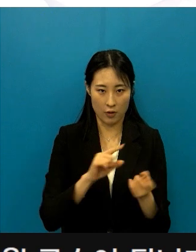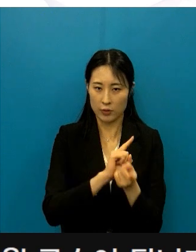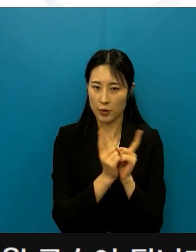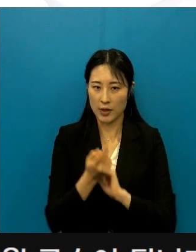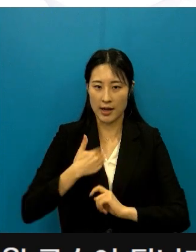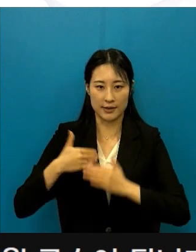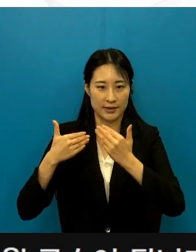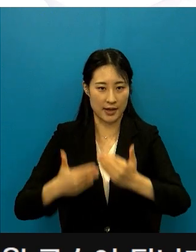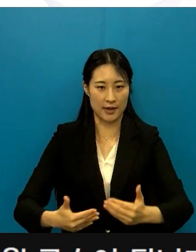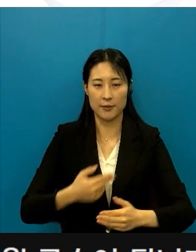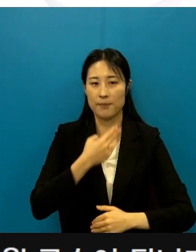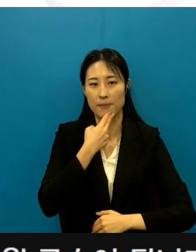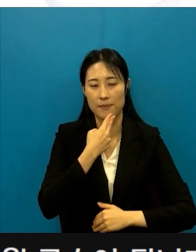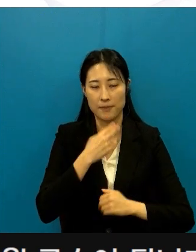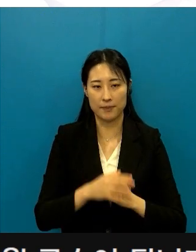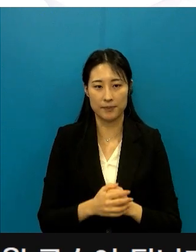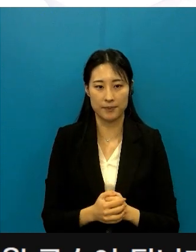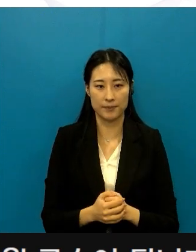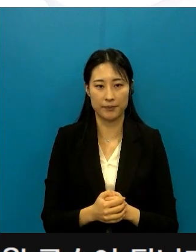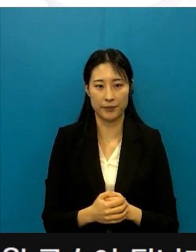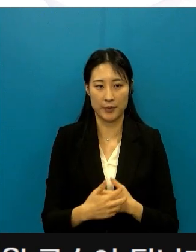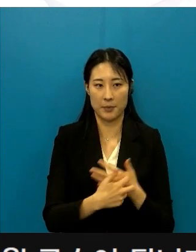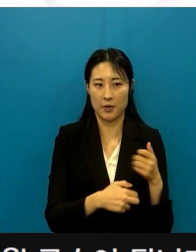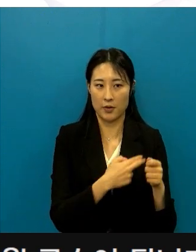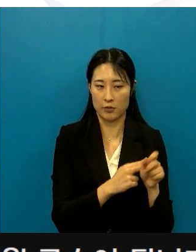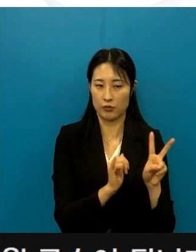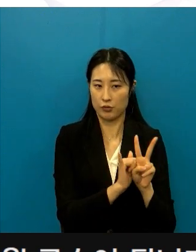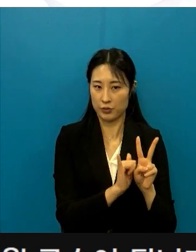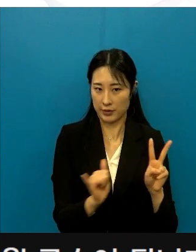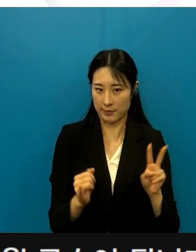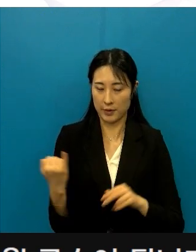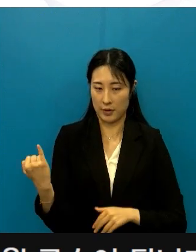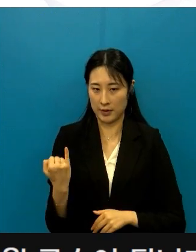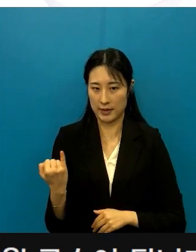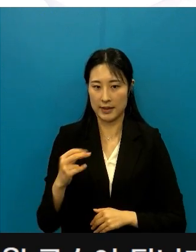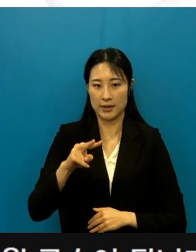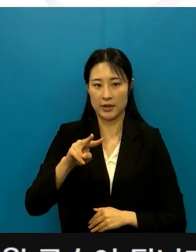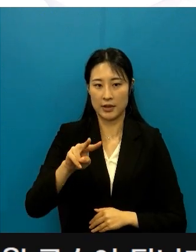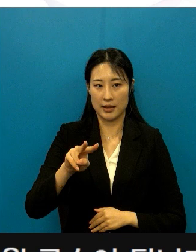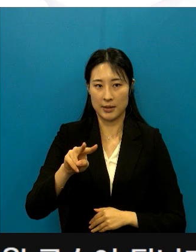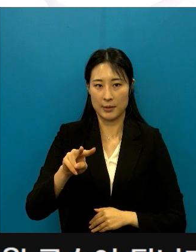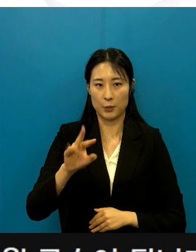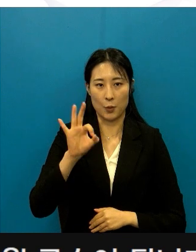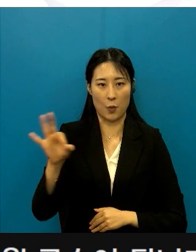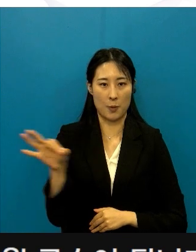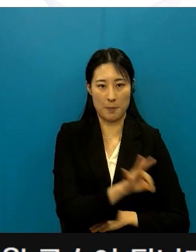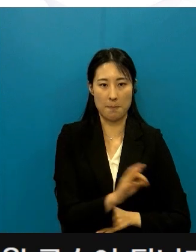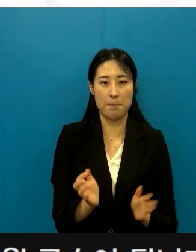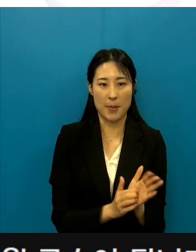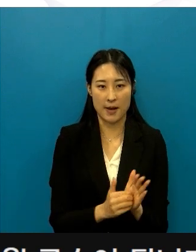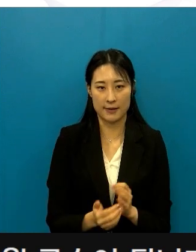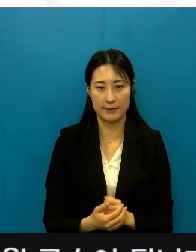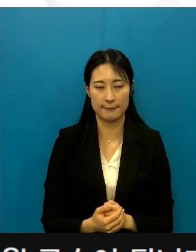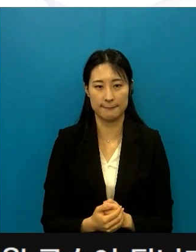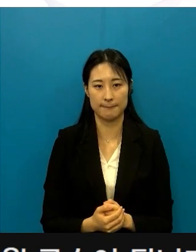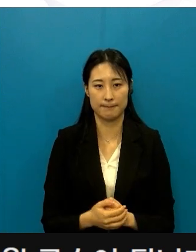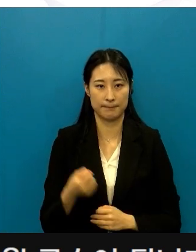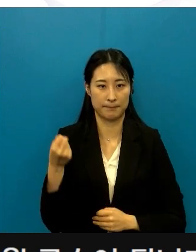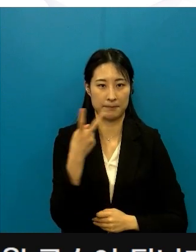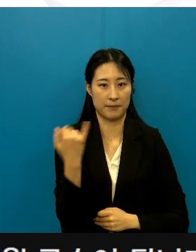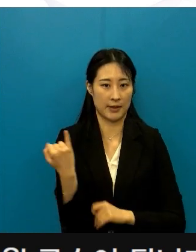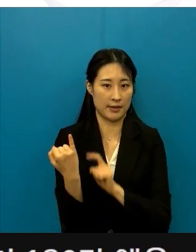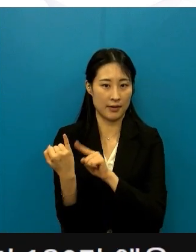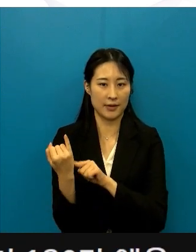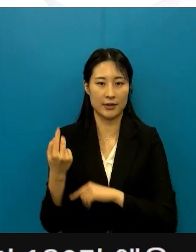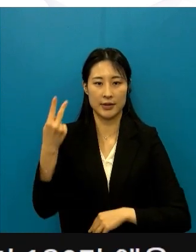1.3 million yen from her. She was diagnosed with ALS in